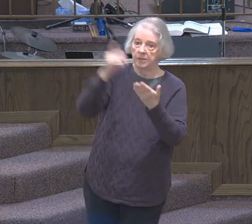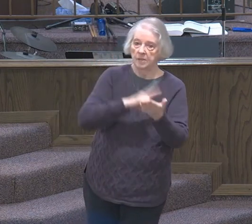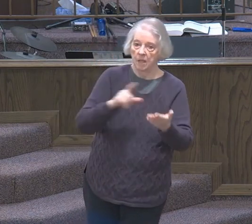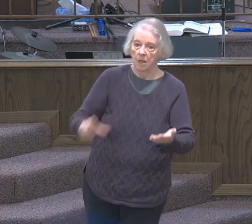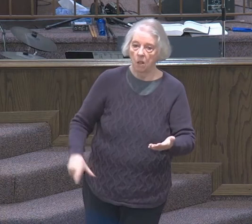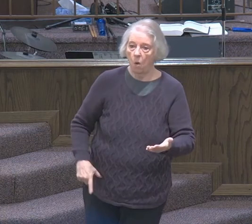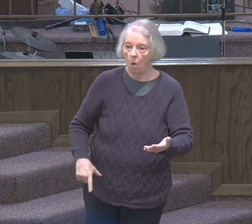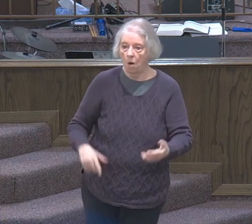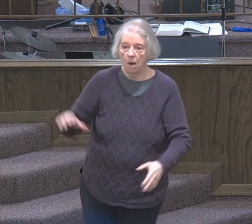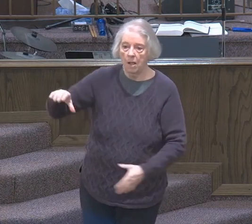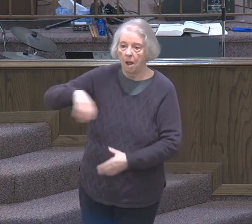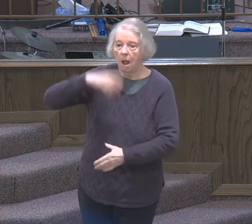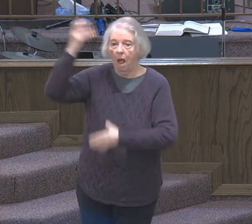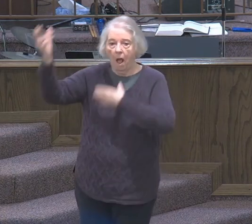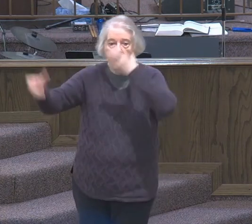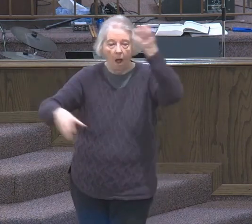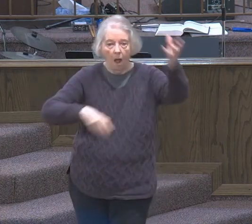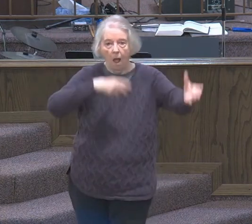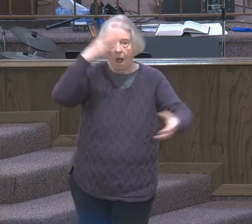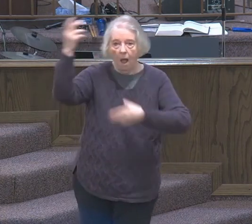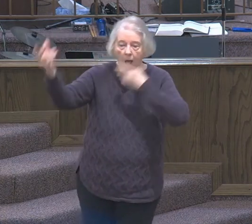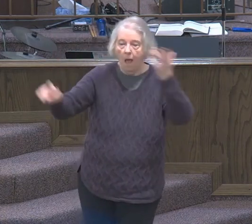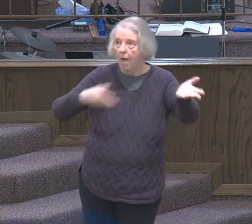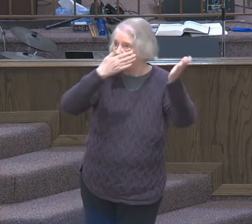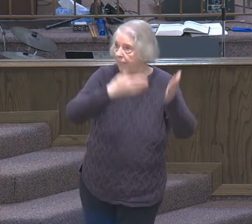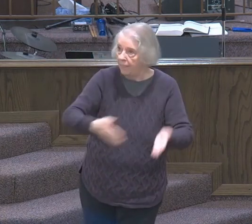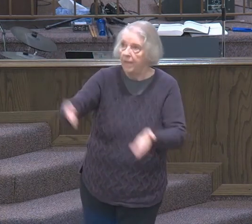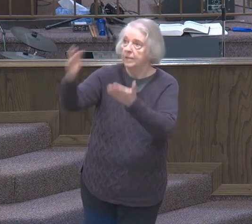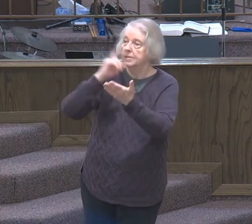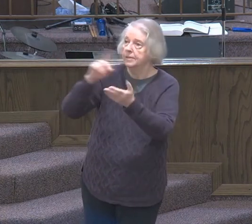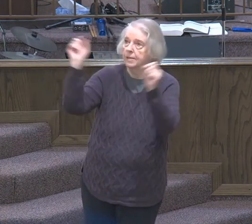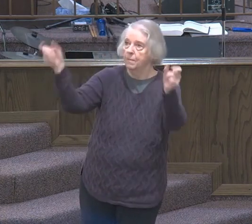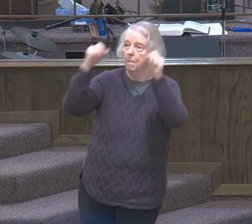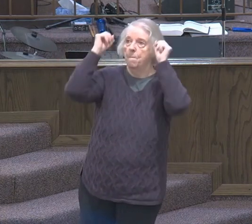They sang, "This is amazing grace."